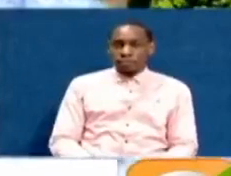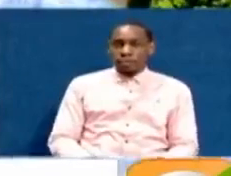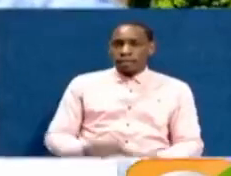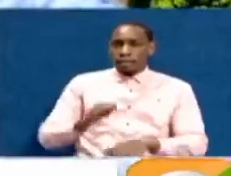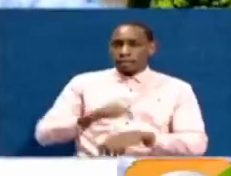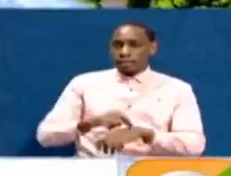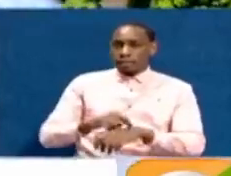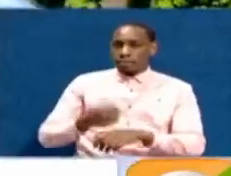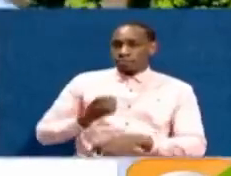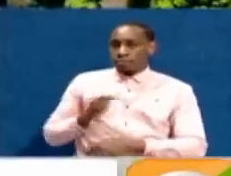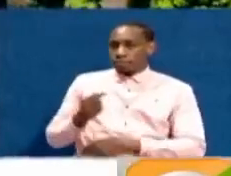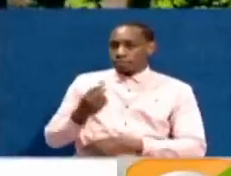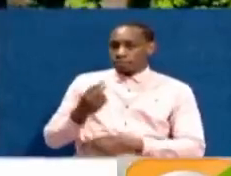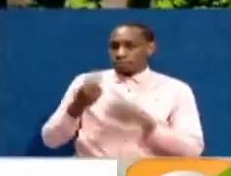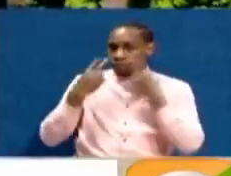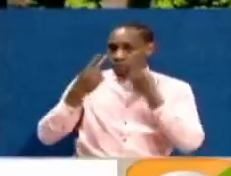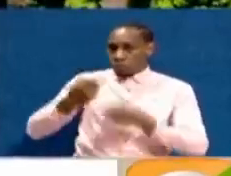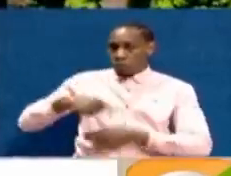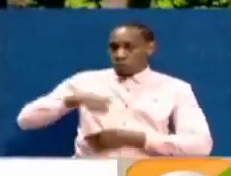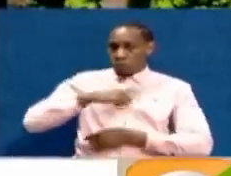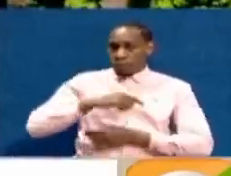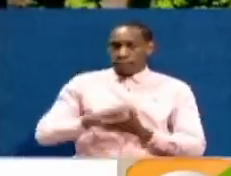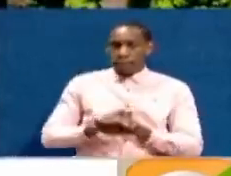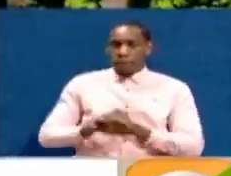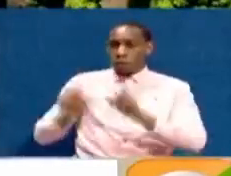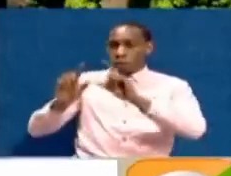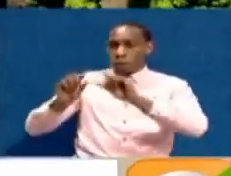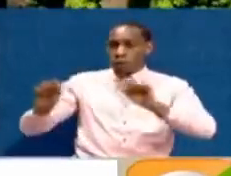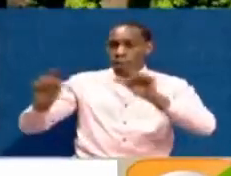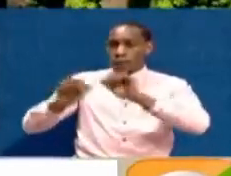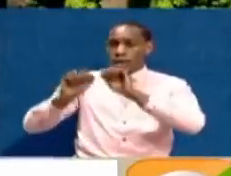us, she said, what you can say,